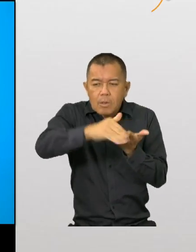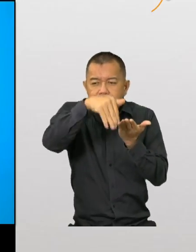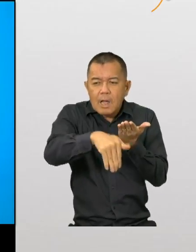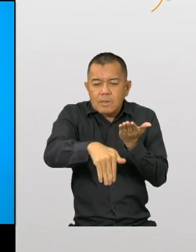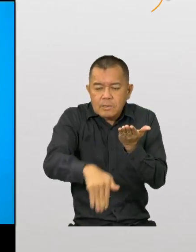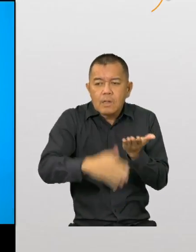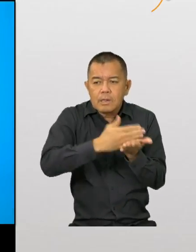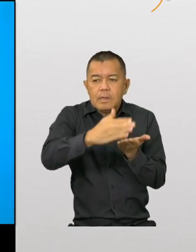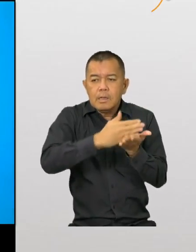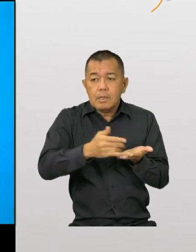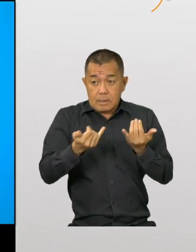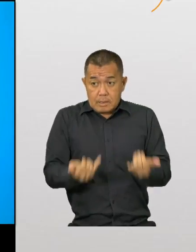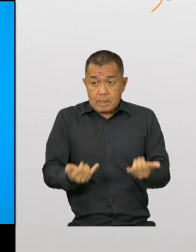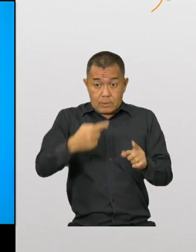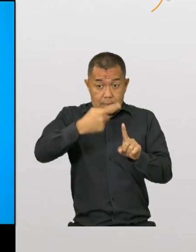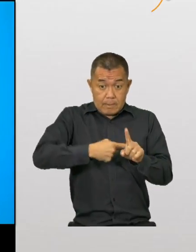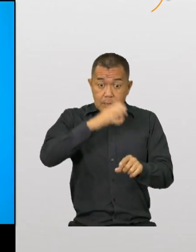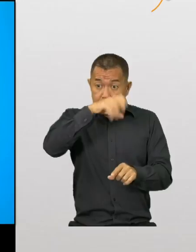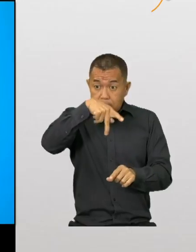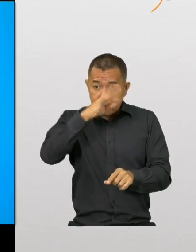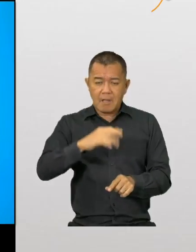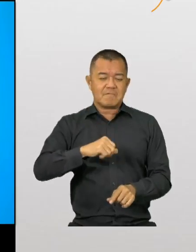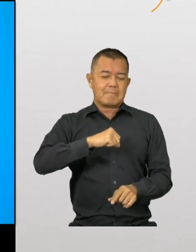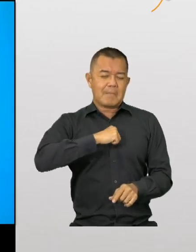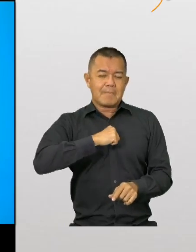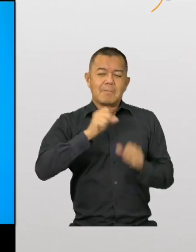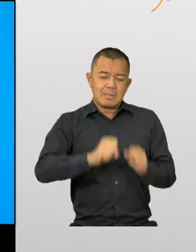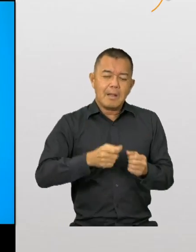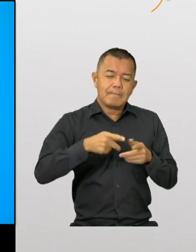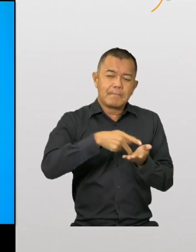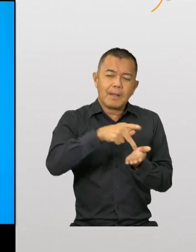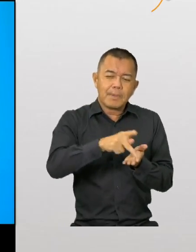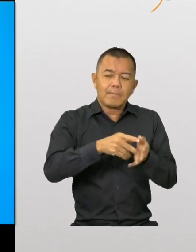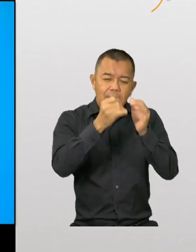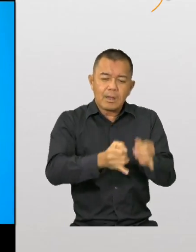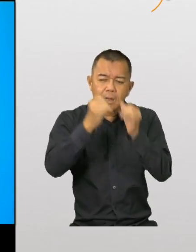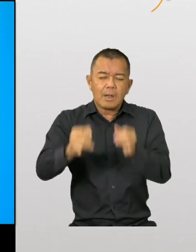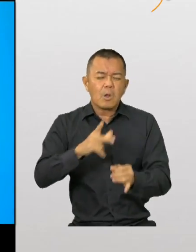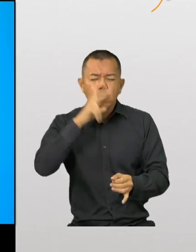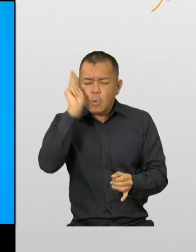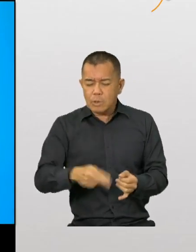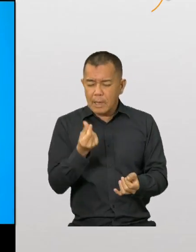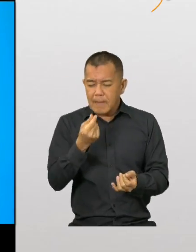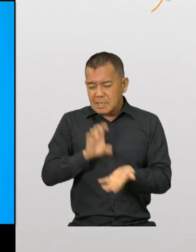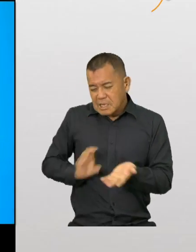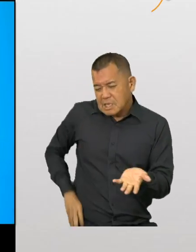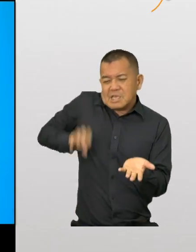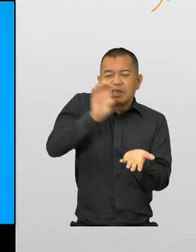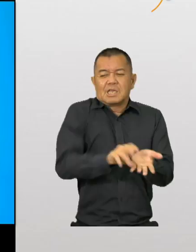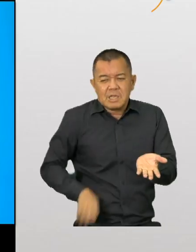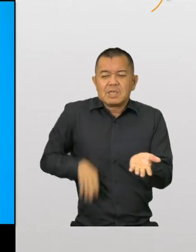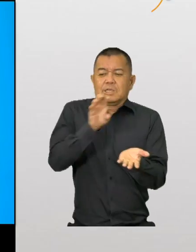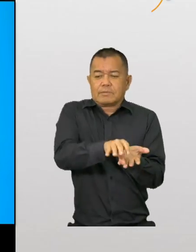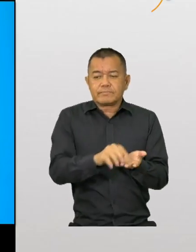to pay their installments, so they've not had to pay any cash out of pocket for the flat, either for the down payment or the installments.